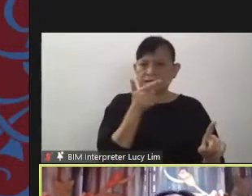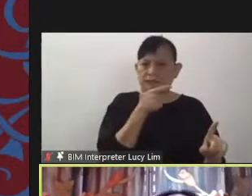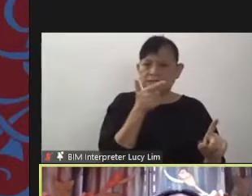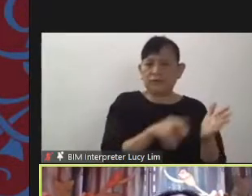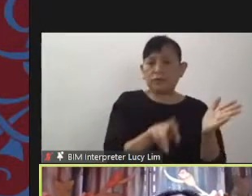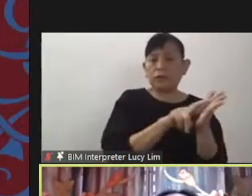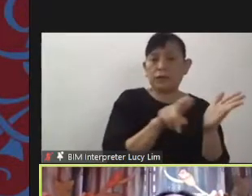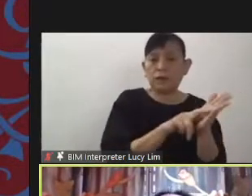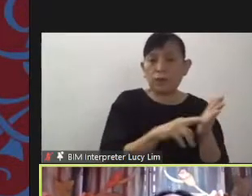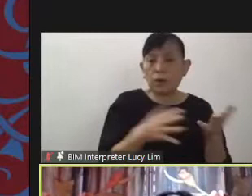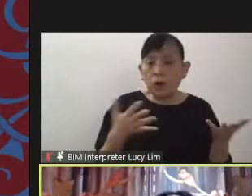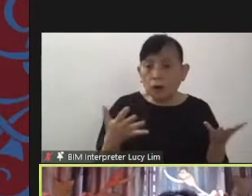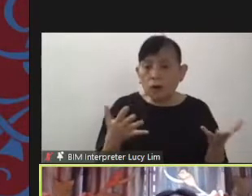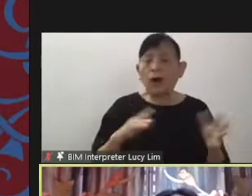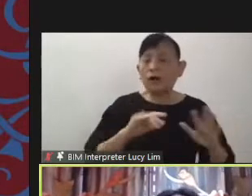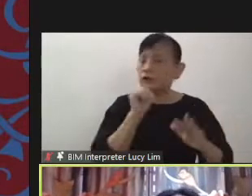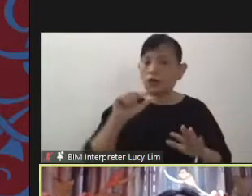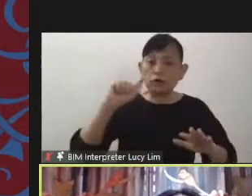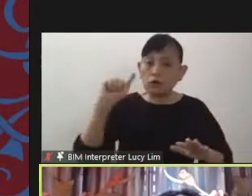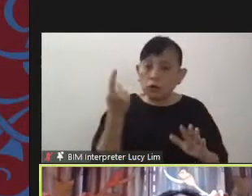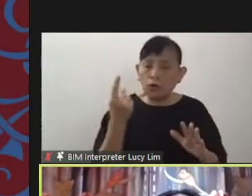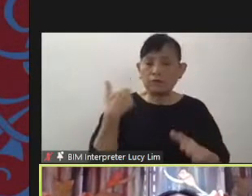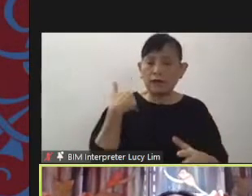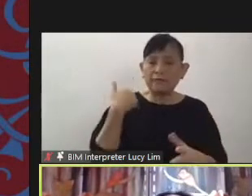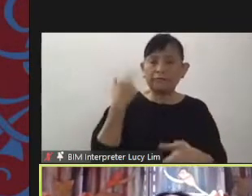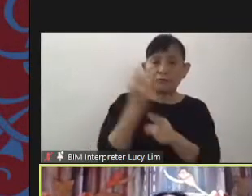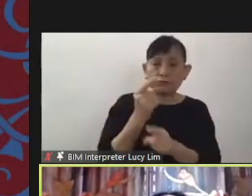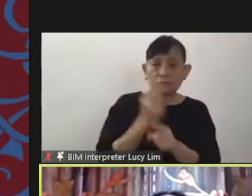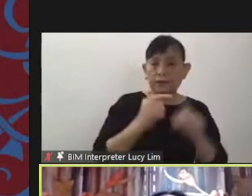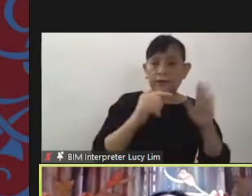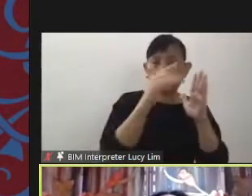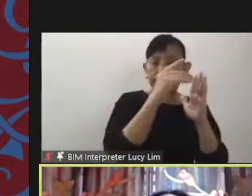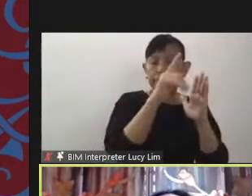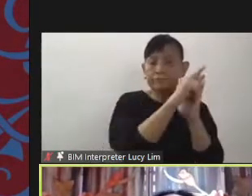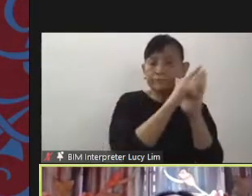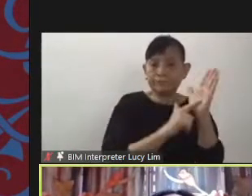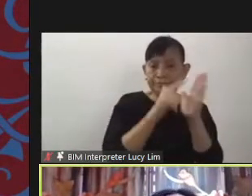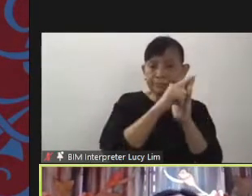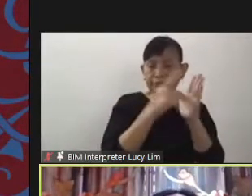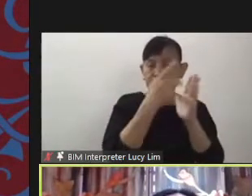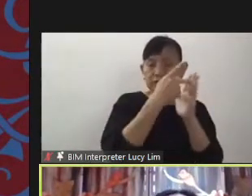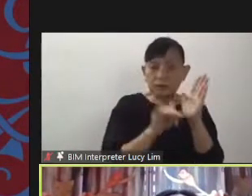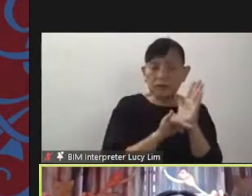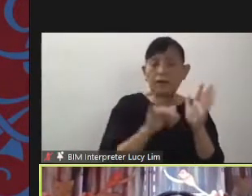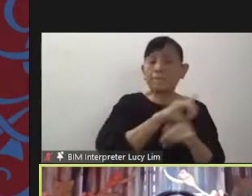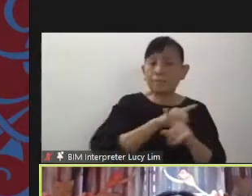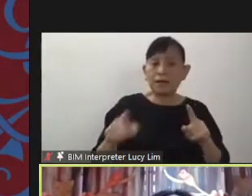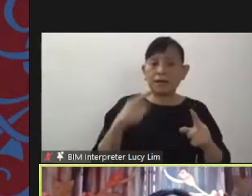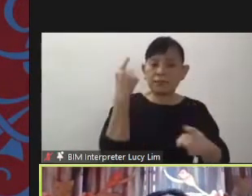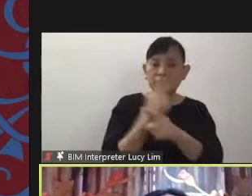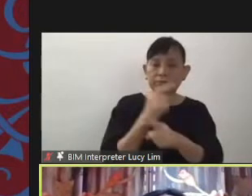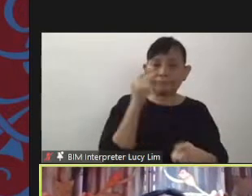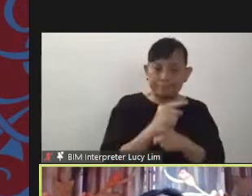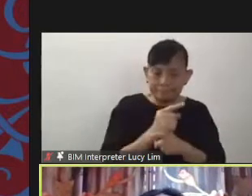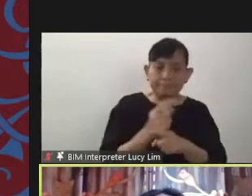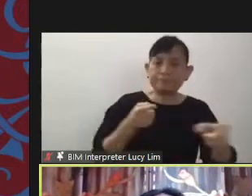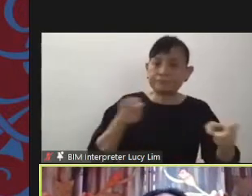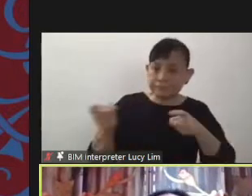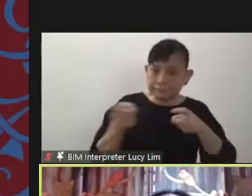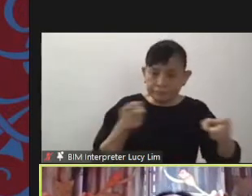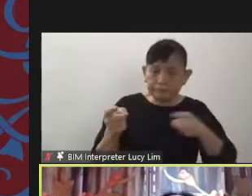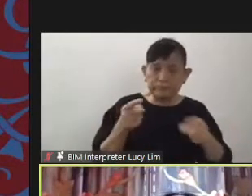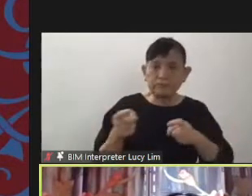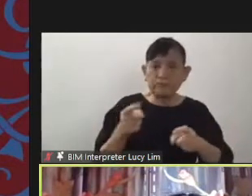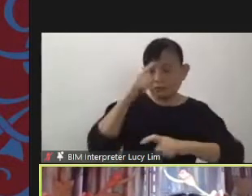we need is not only having the legislations and policies, but actually for there to be proper enforcement and implementation of those